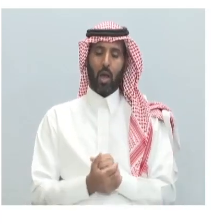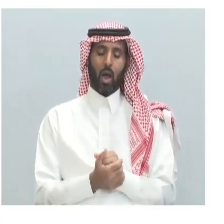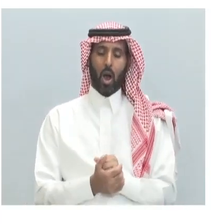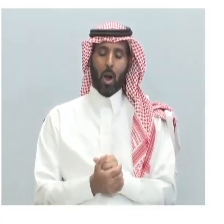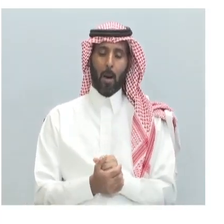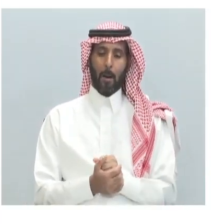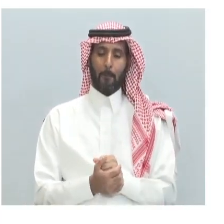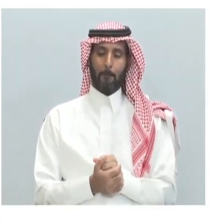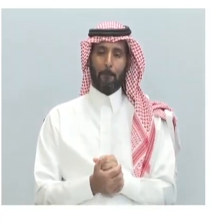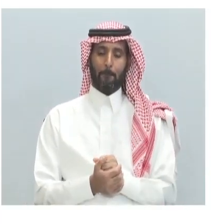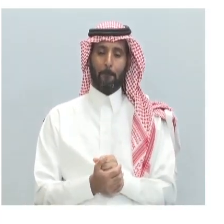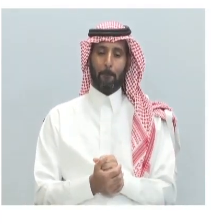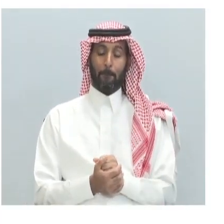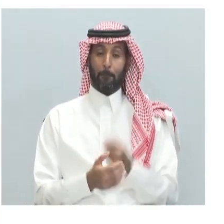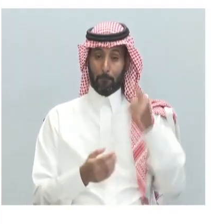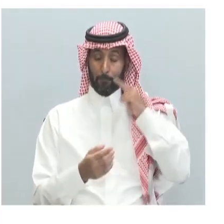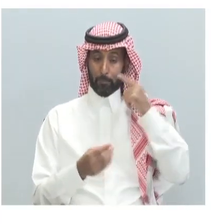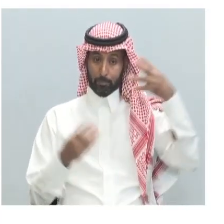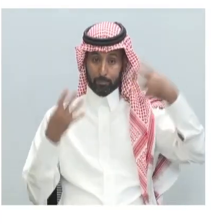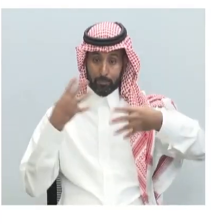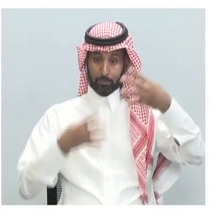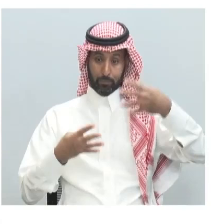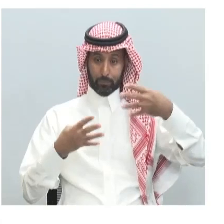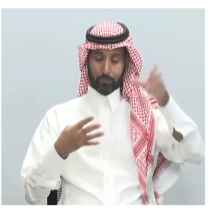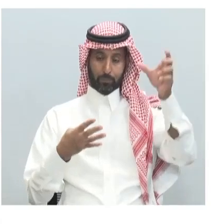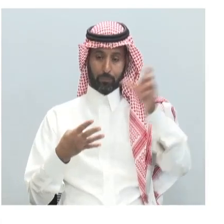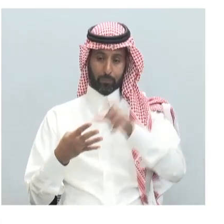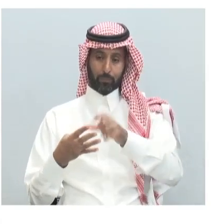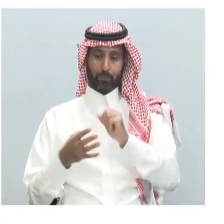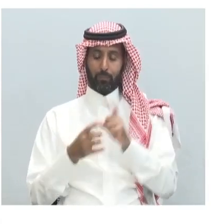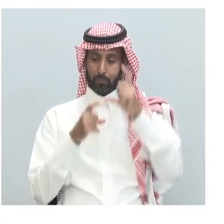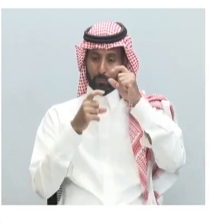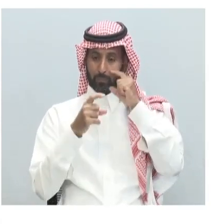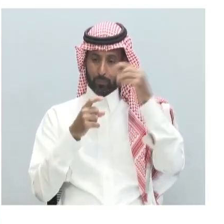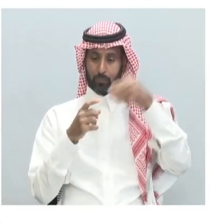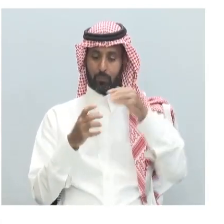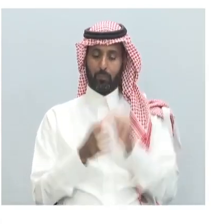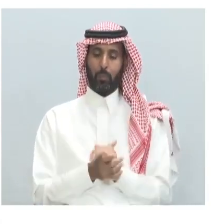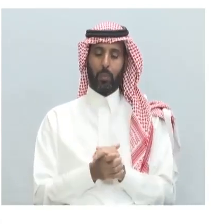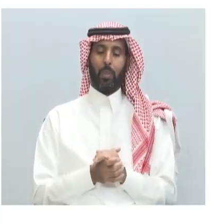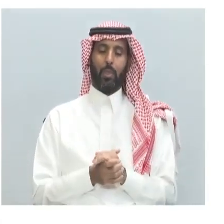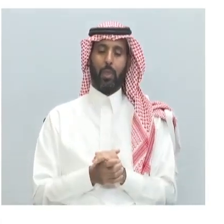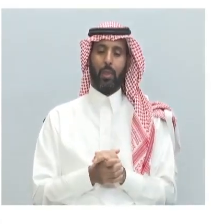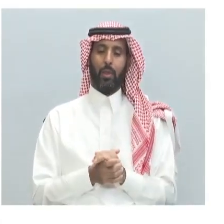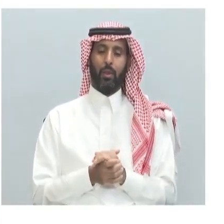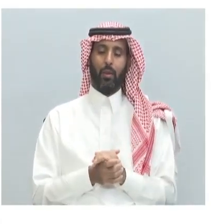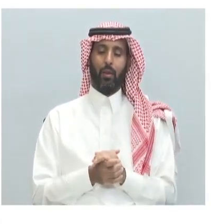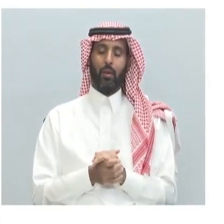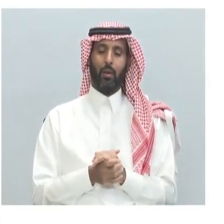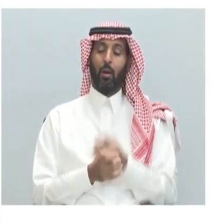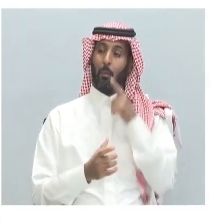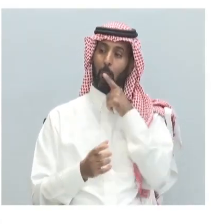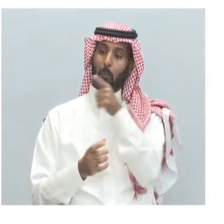in boy. Okay, so we will match the word boy to the picture here. Last one we